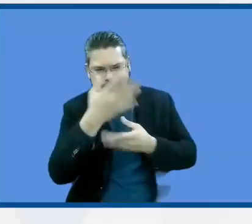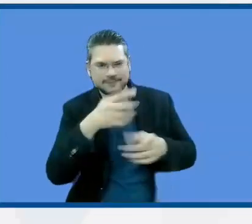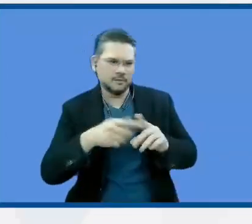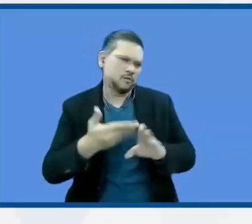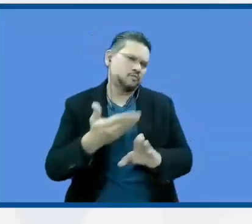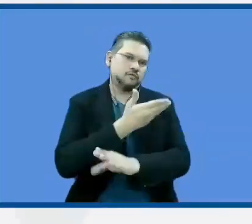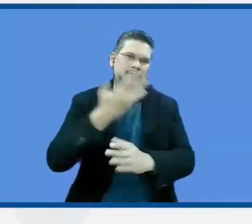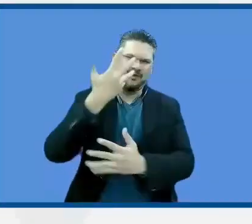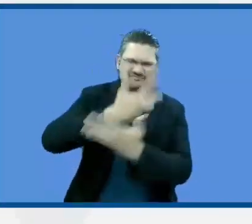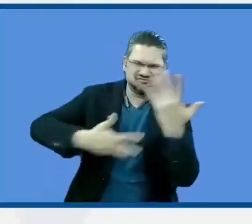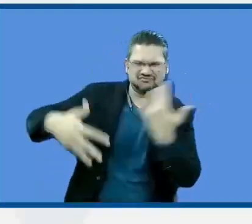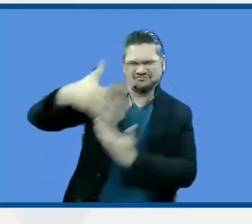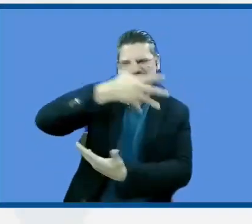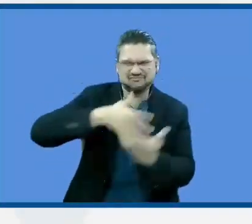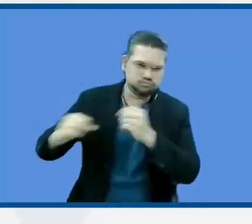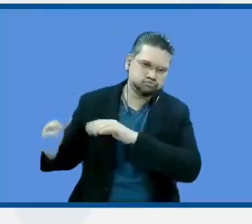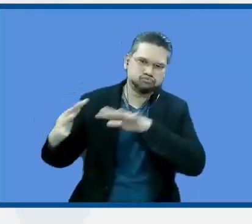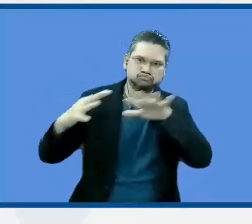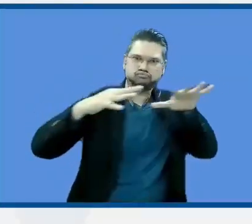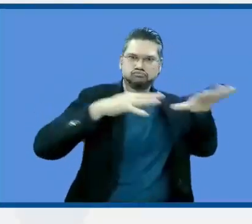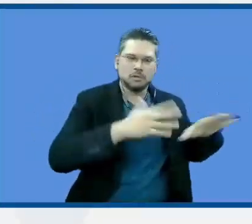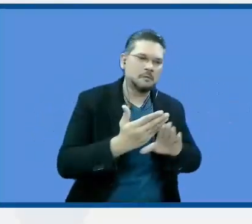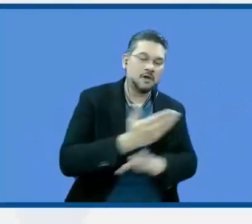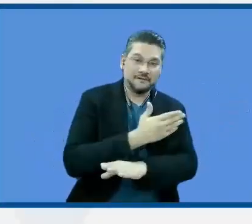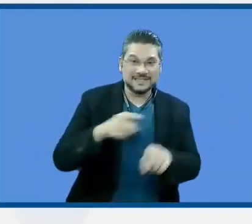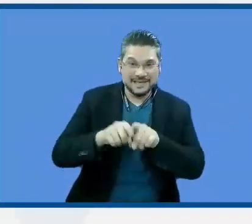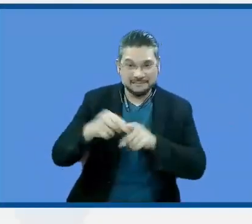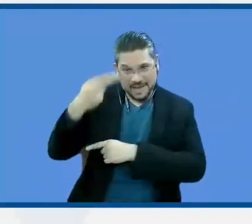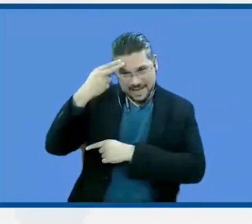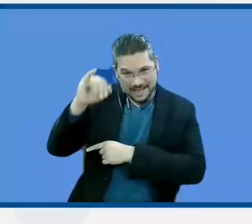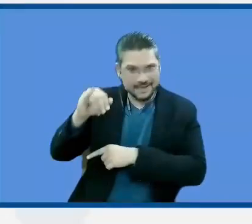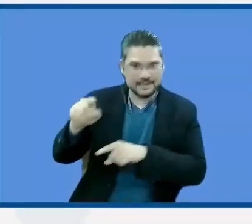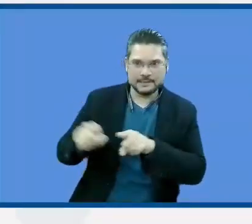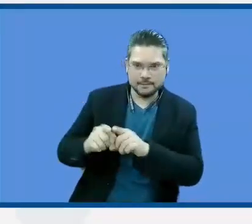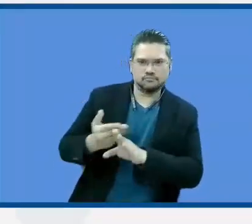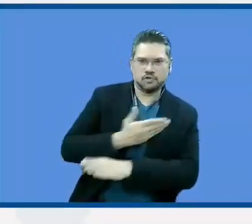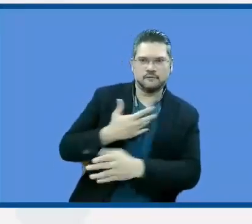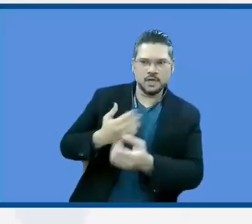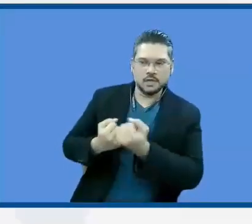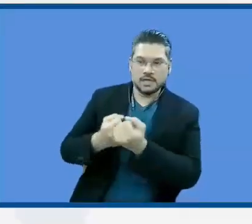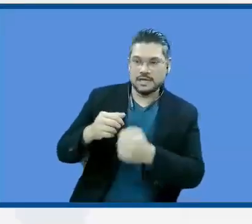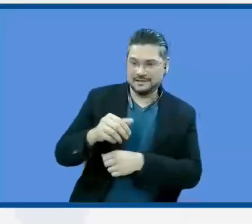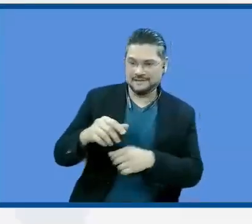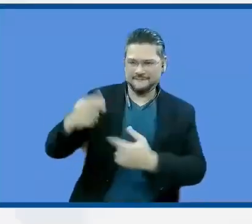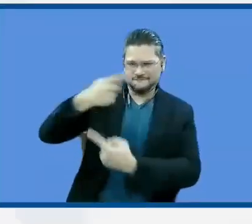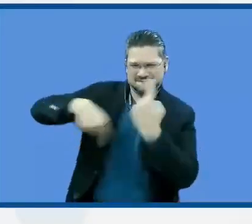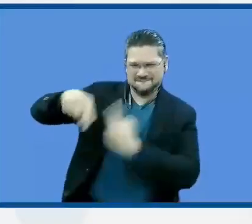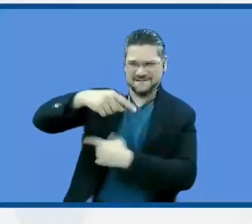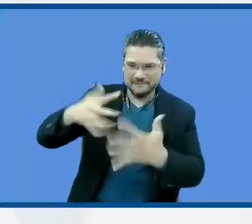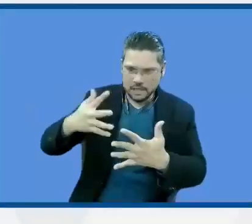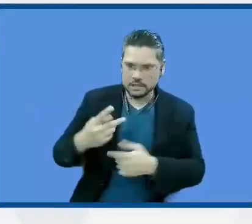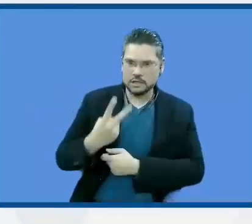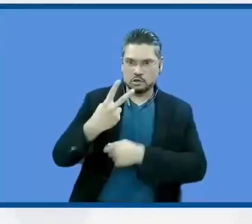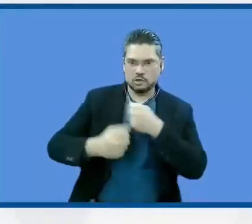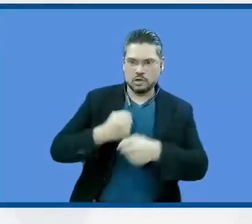coasts, as well as in Haiti, for instance, where the support after Cyclone Matthew was 2 years later related to monitoring